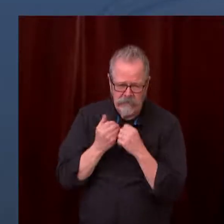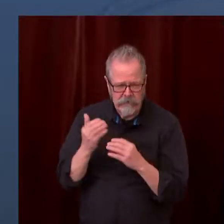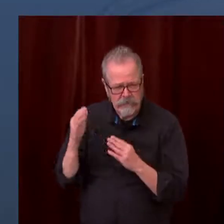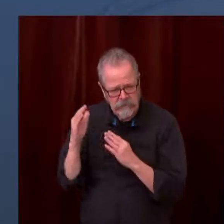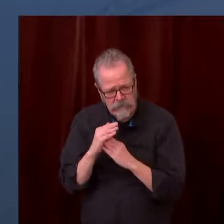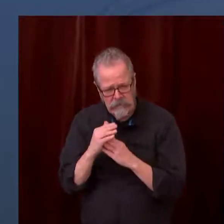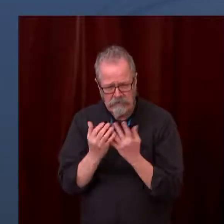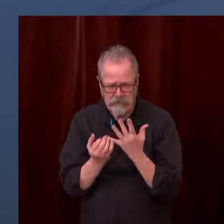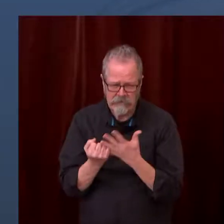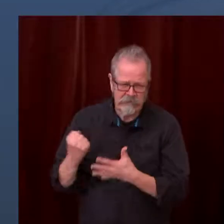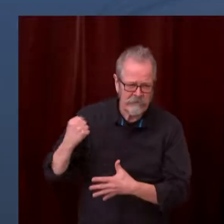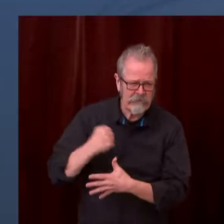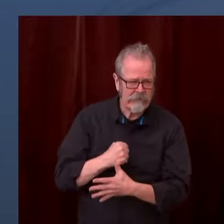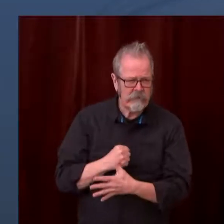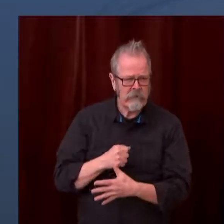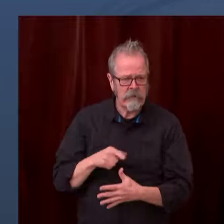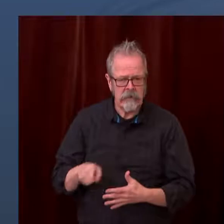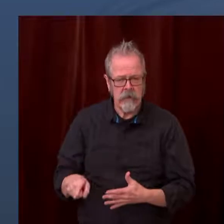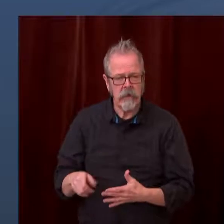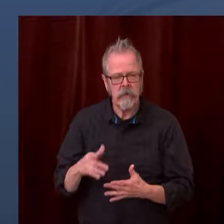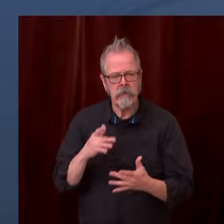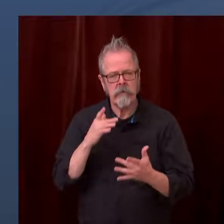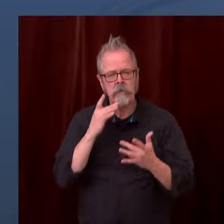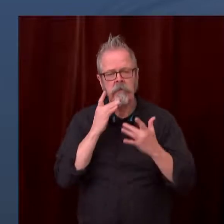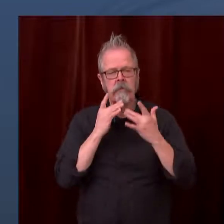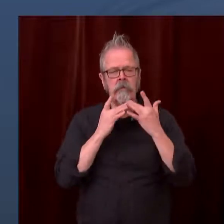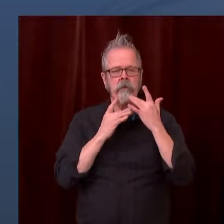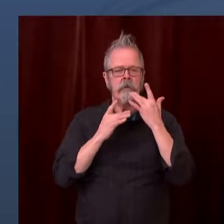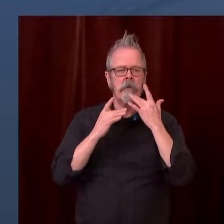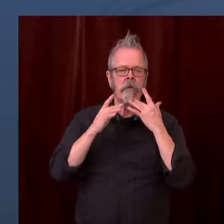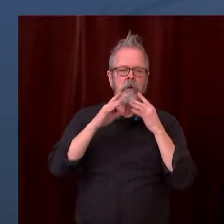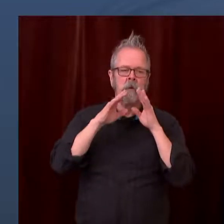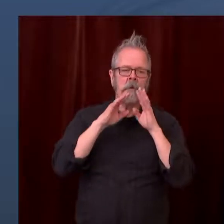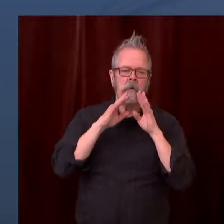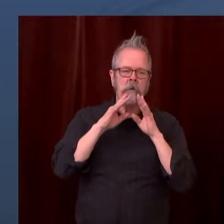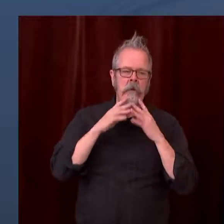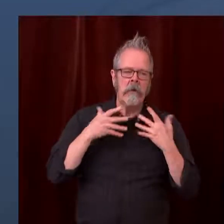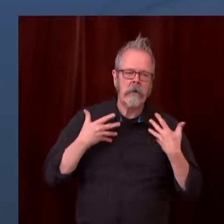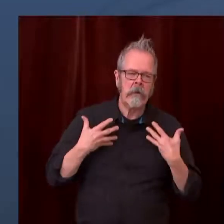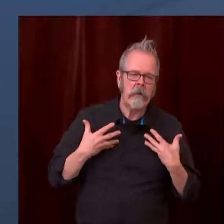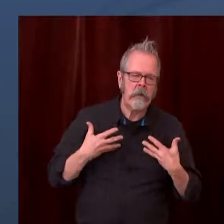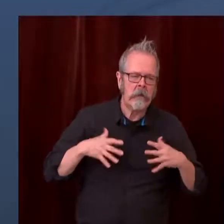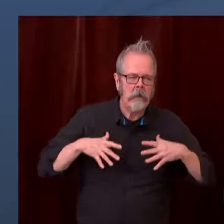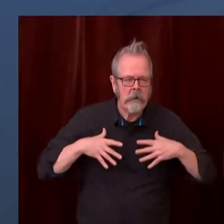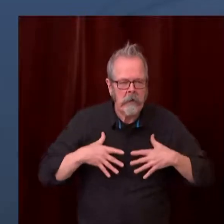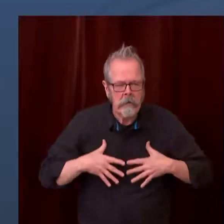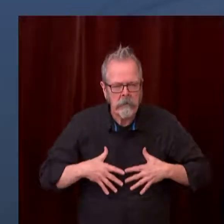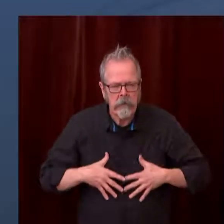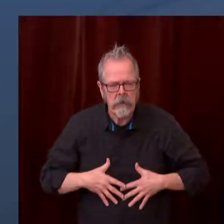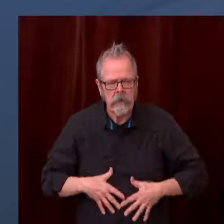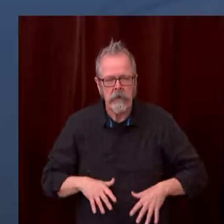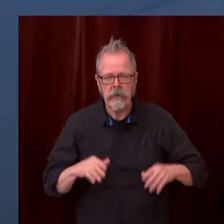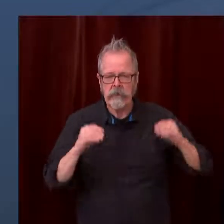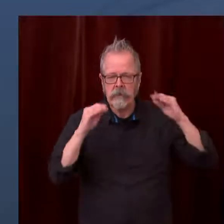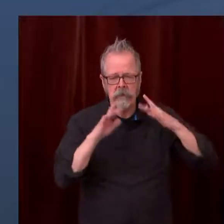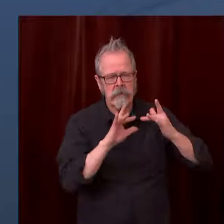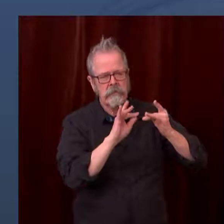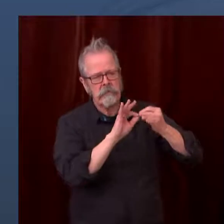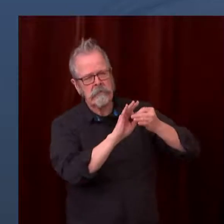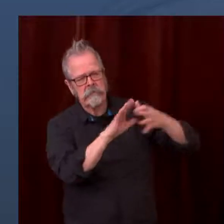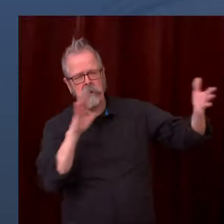magic of in-person teaching. And some are doing quite well, some are doing okay, but thousands are in very